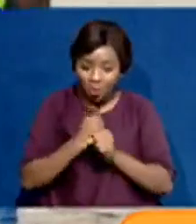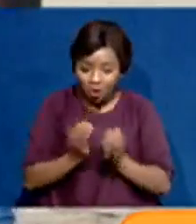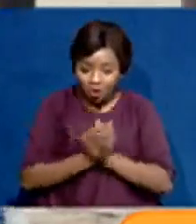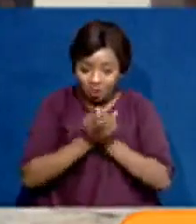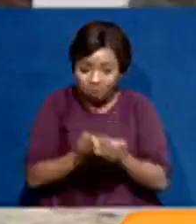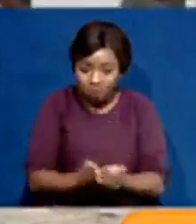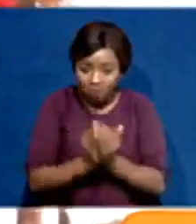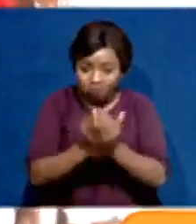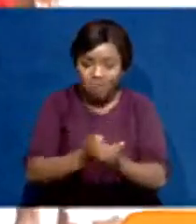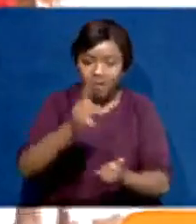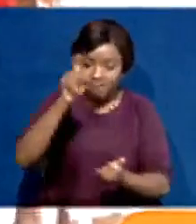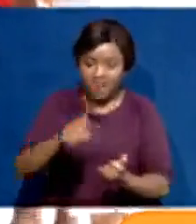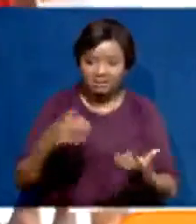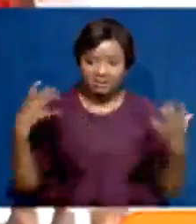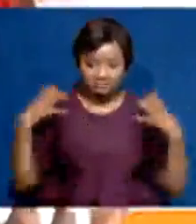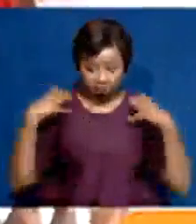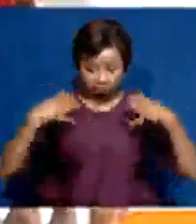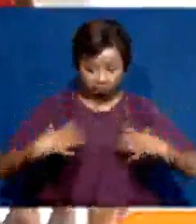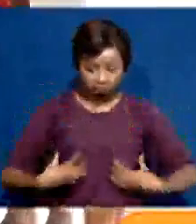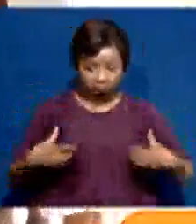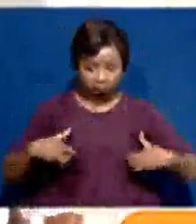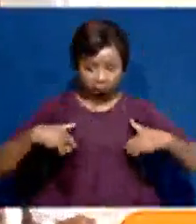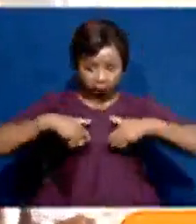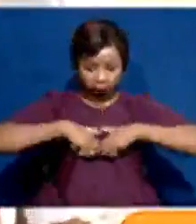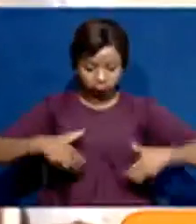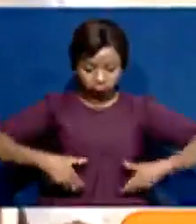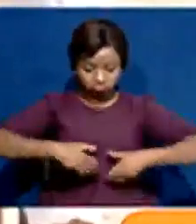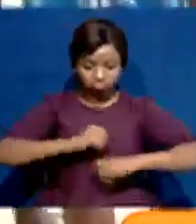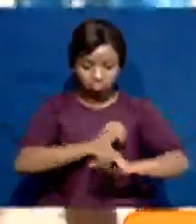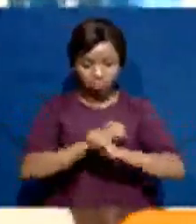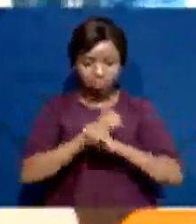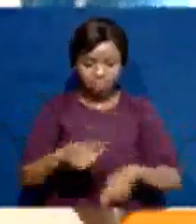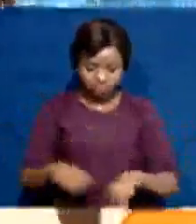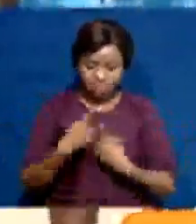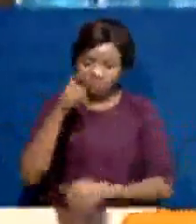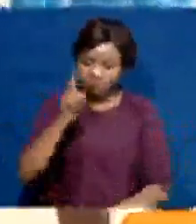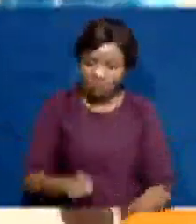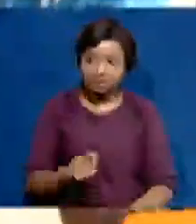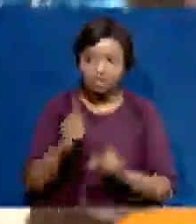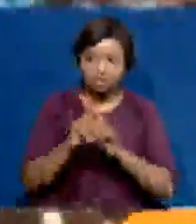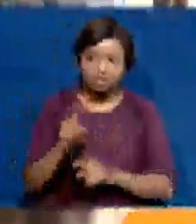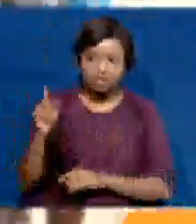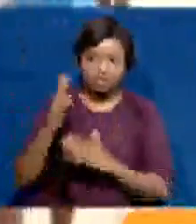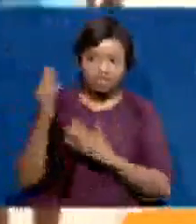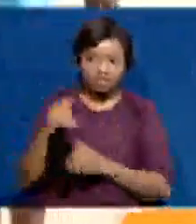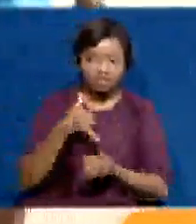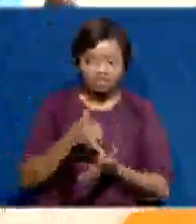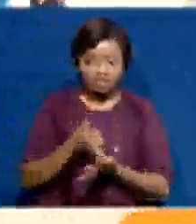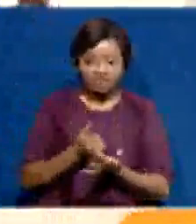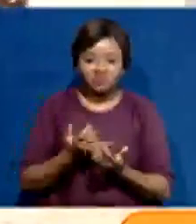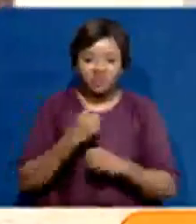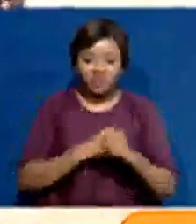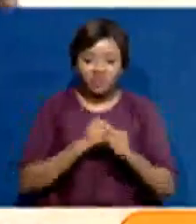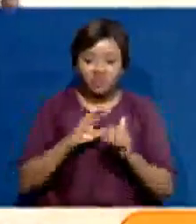jackets at all times, beach management units in collaboration with the multi-agency team are expected to participate in an awareness